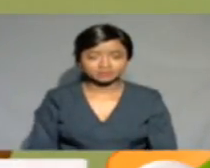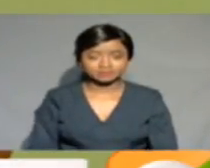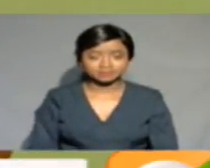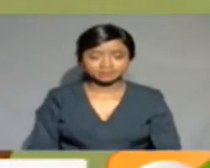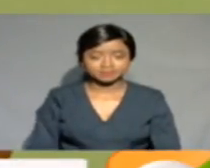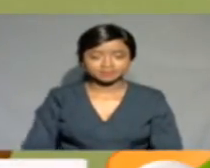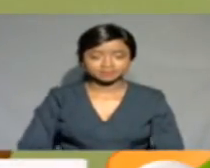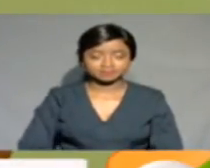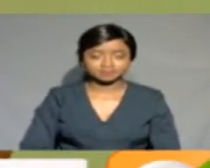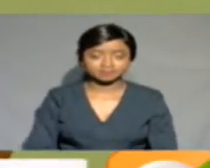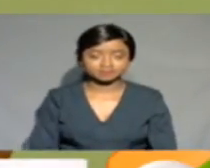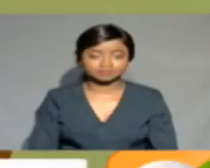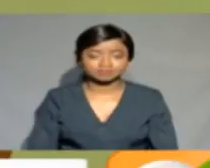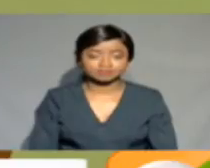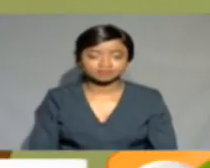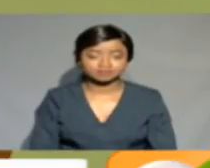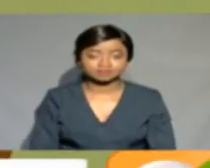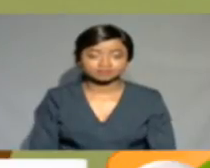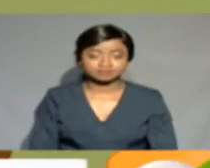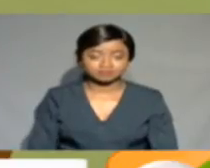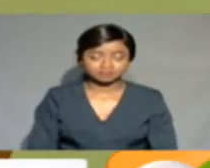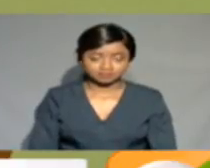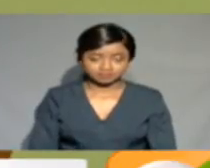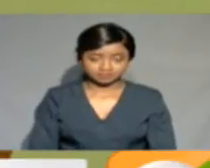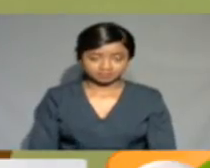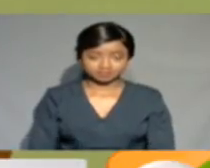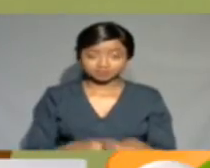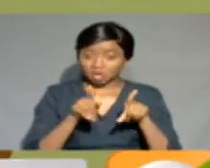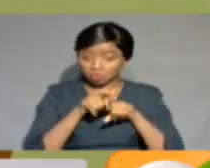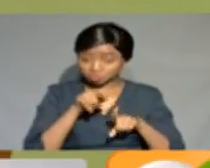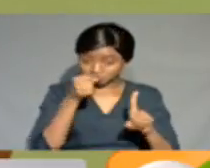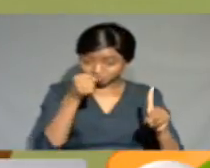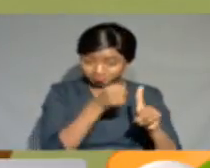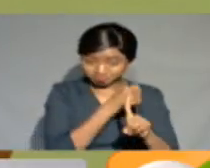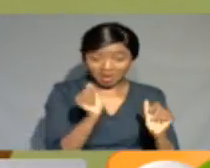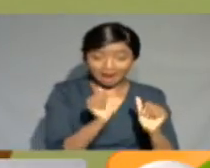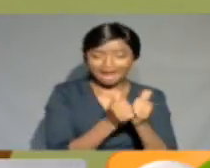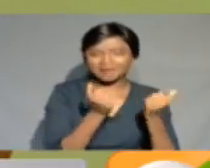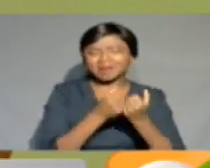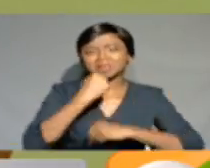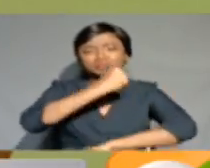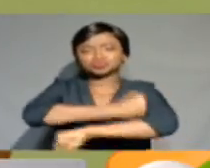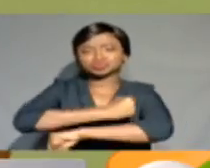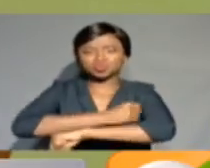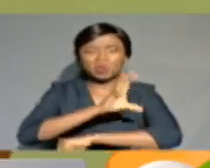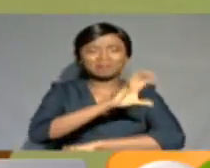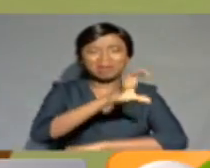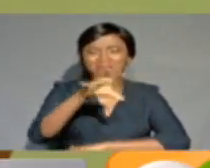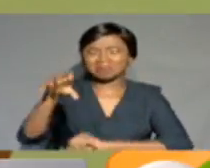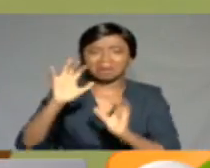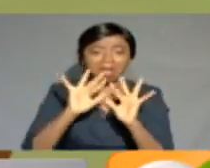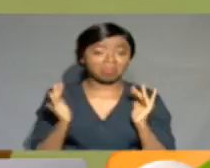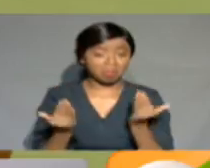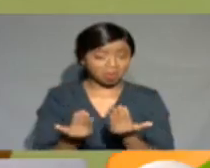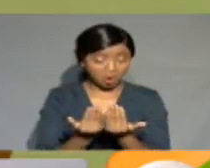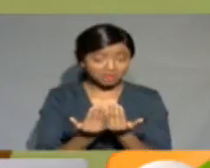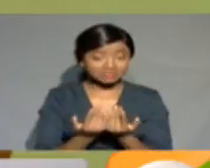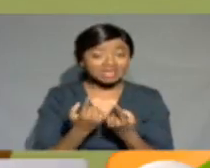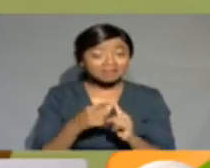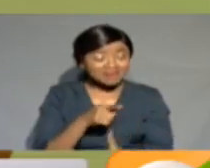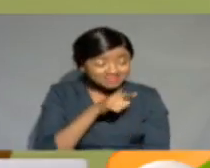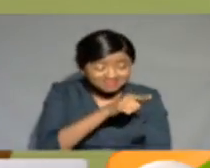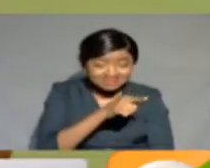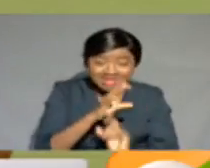Yeah. Of course, bullying occurs in schools all over the world, but the bullying that we saw in this country was close to